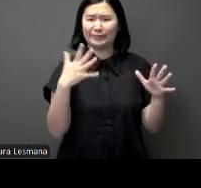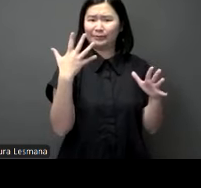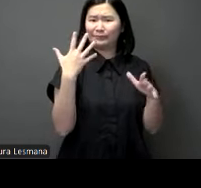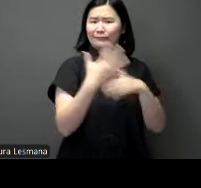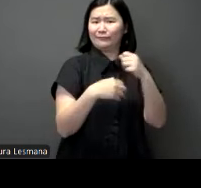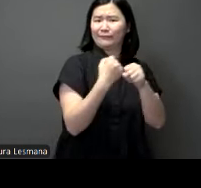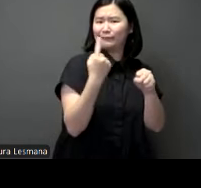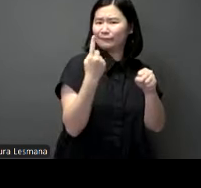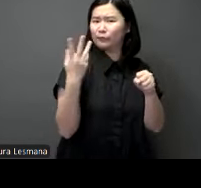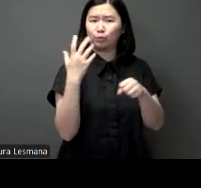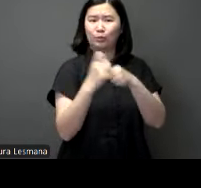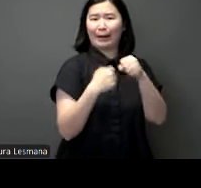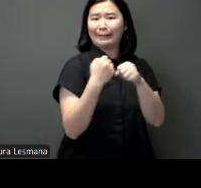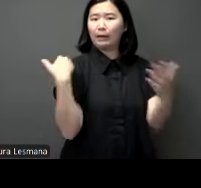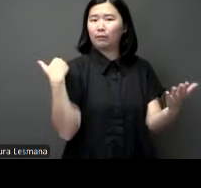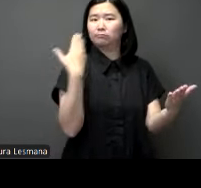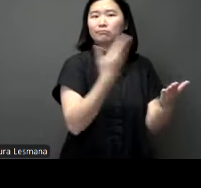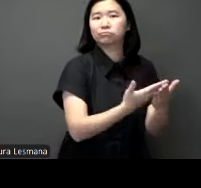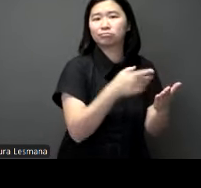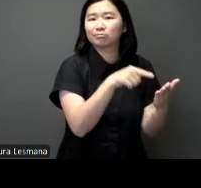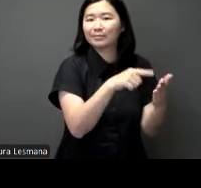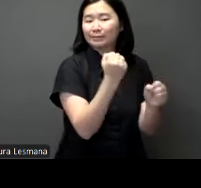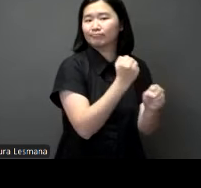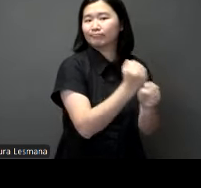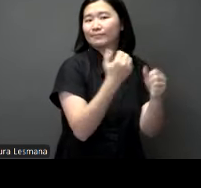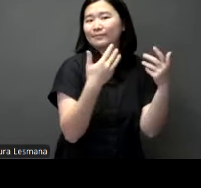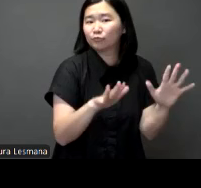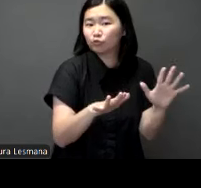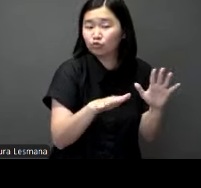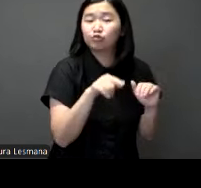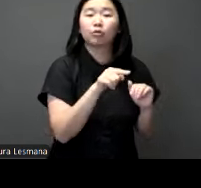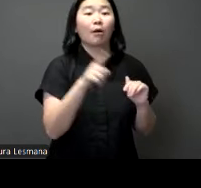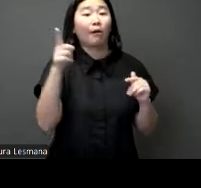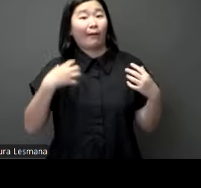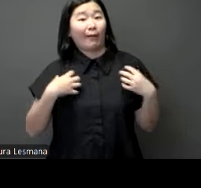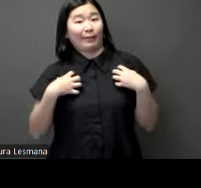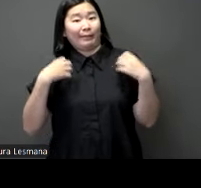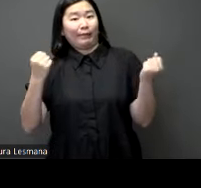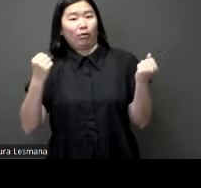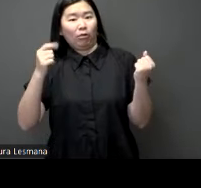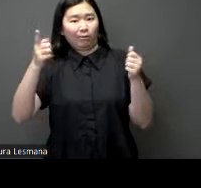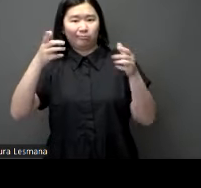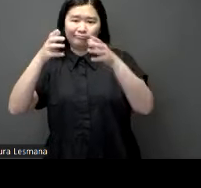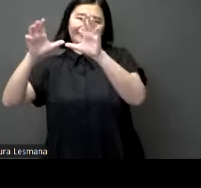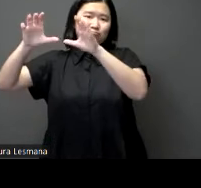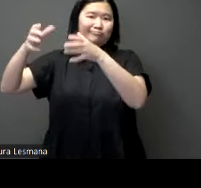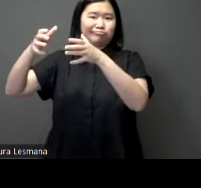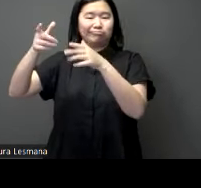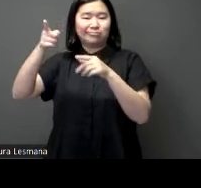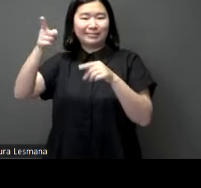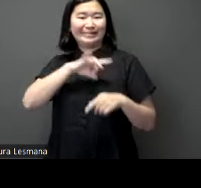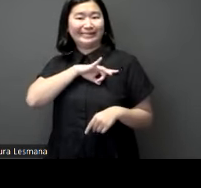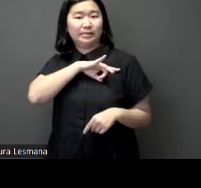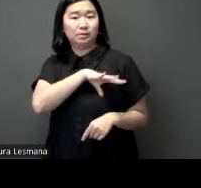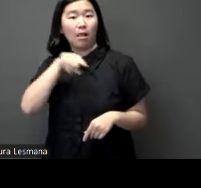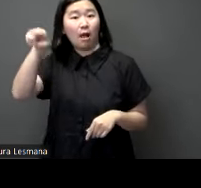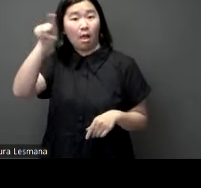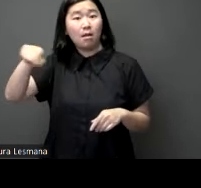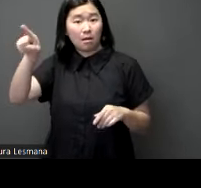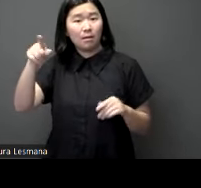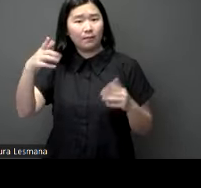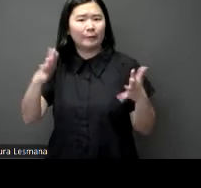an academic exercise. It was a need, an institutional need for service management. It's a tool